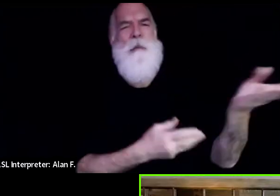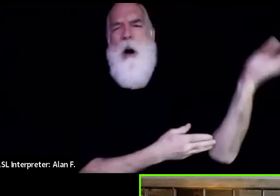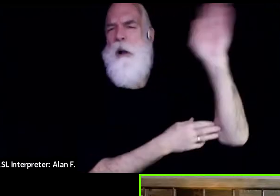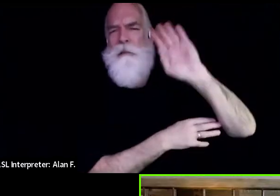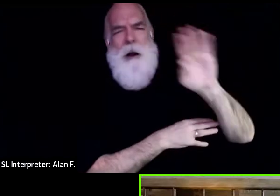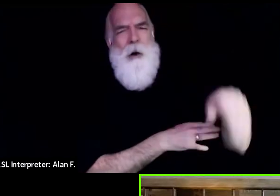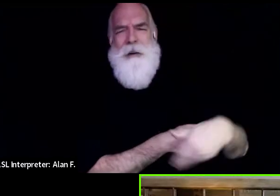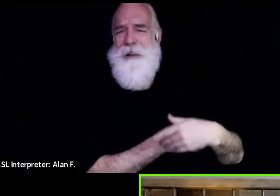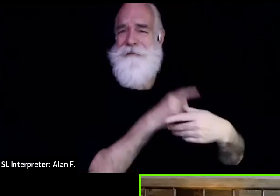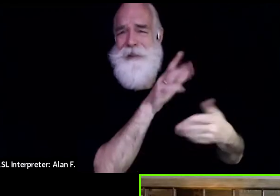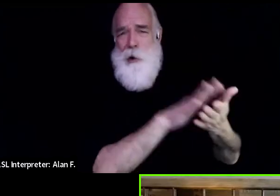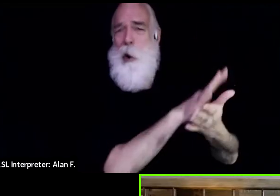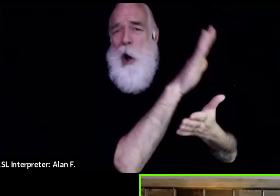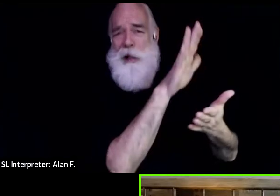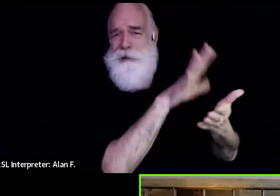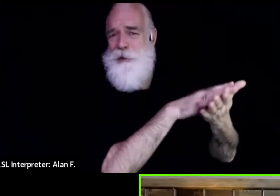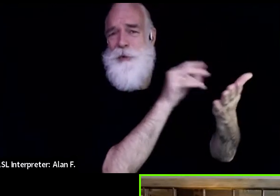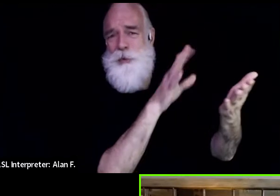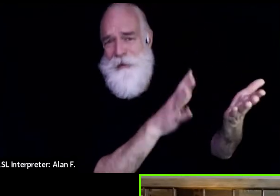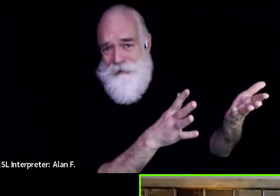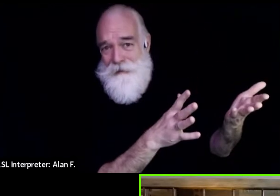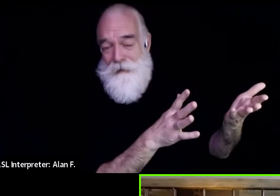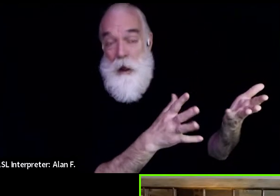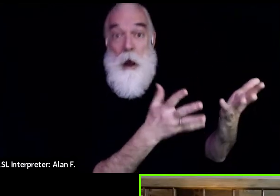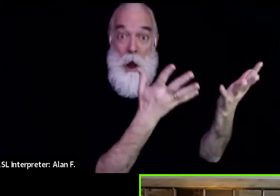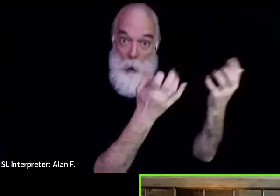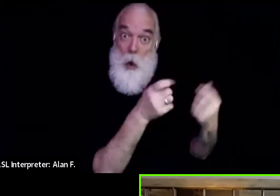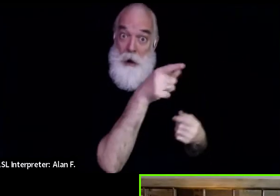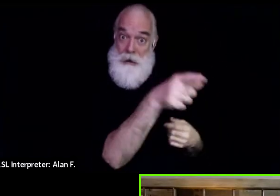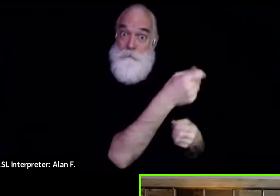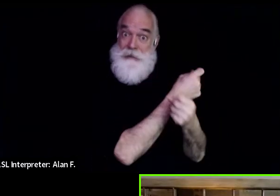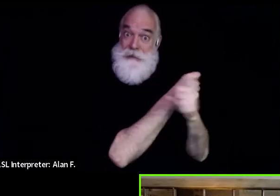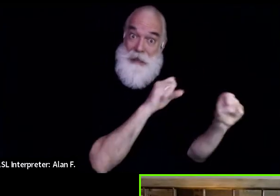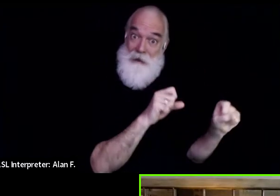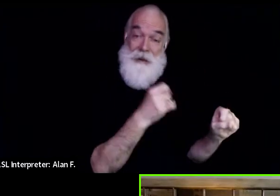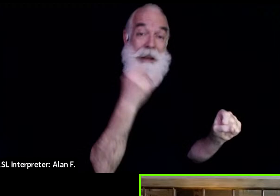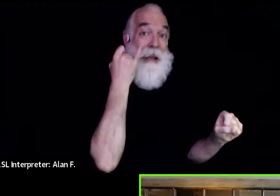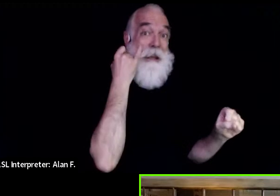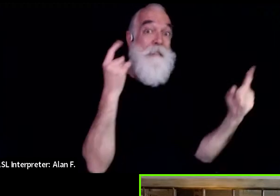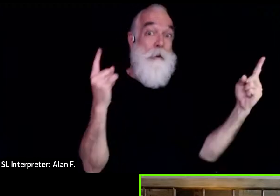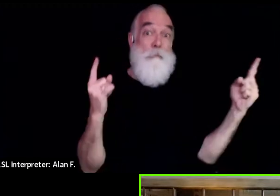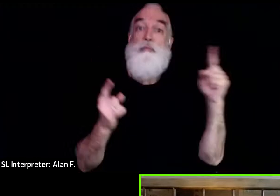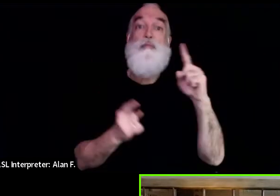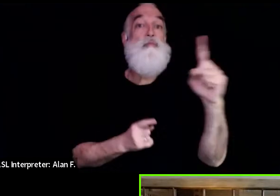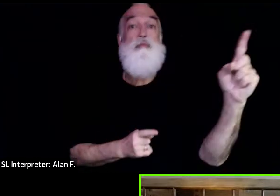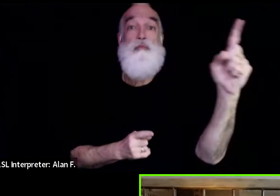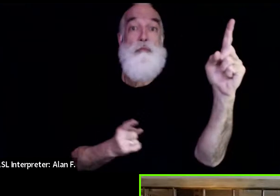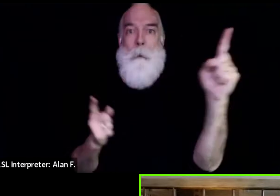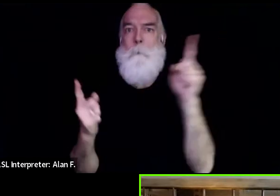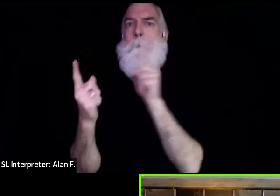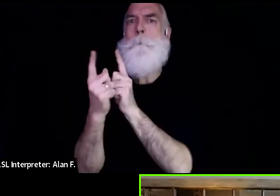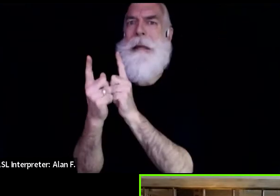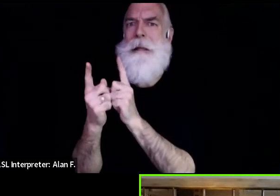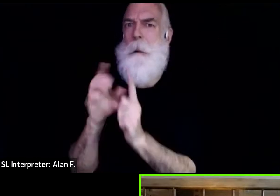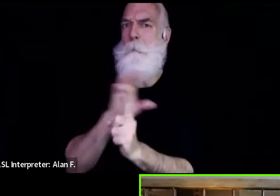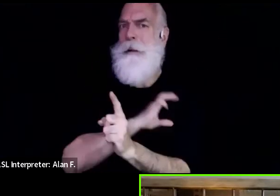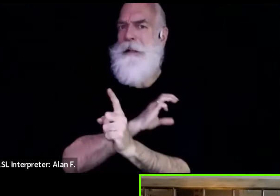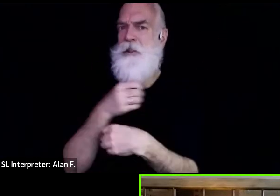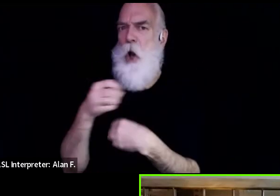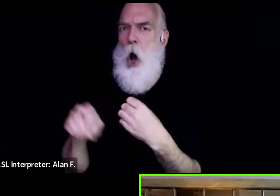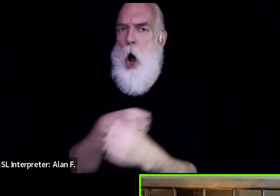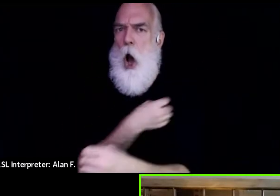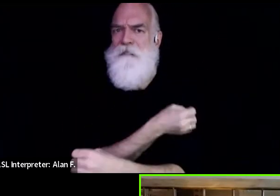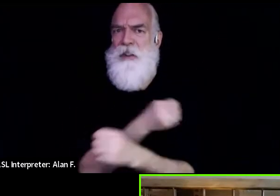want him to be safe if he encounters a police officer. But I also want him to be able to get